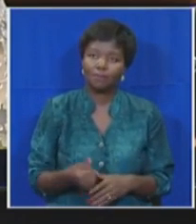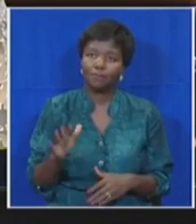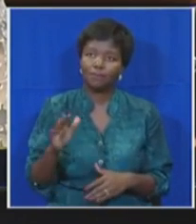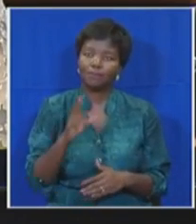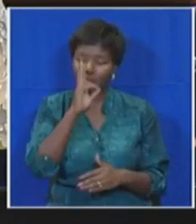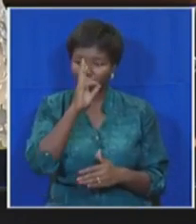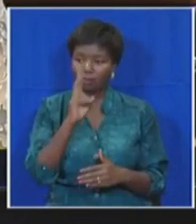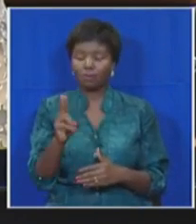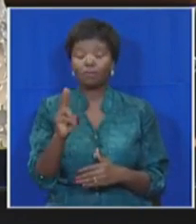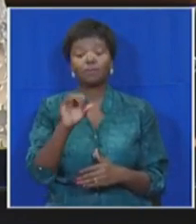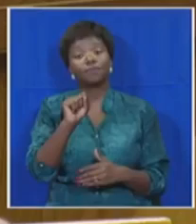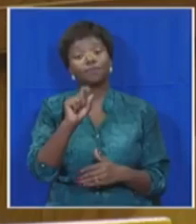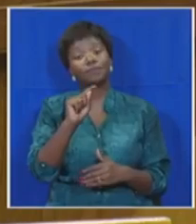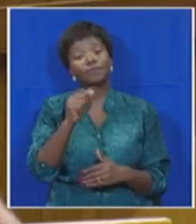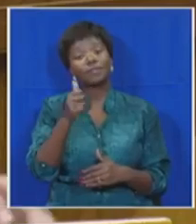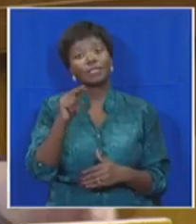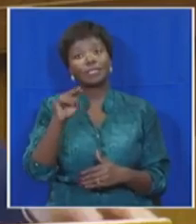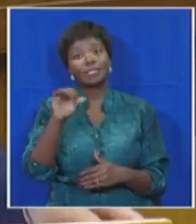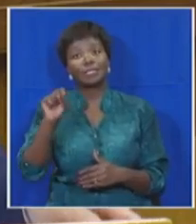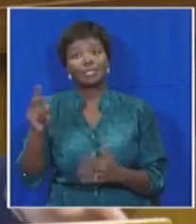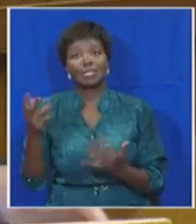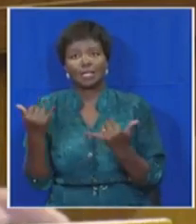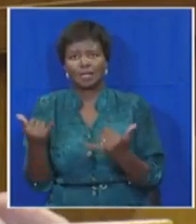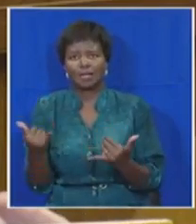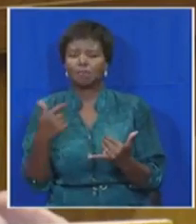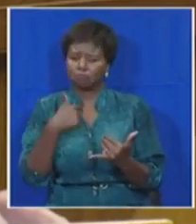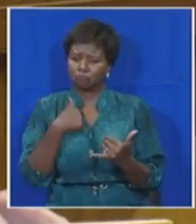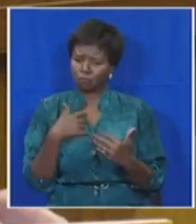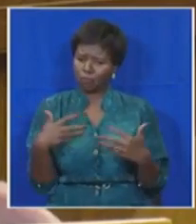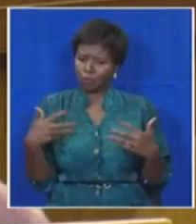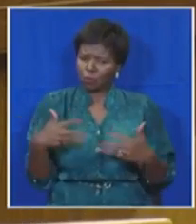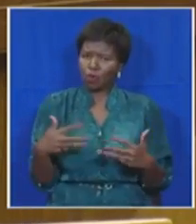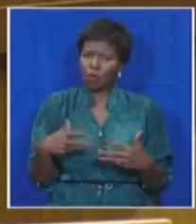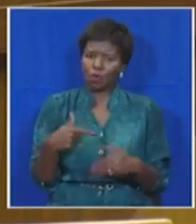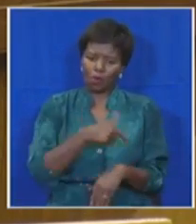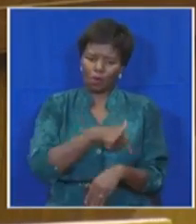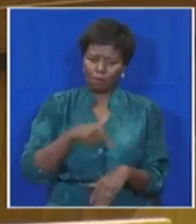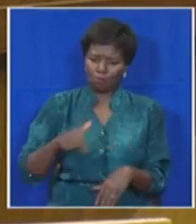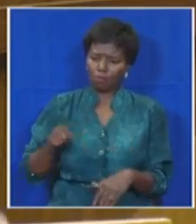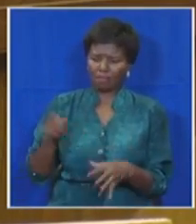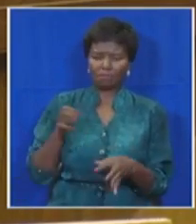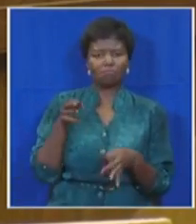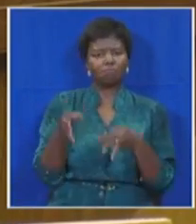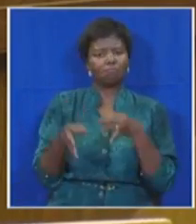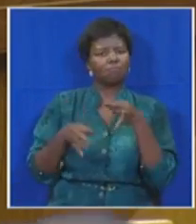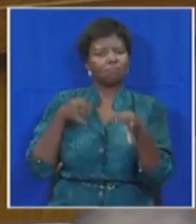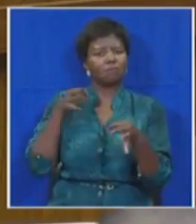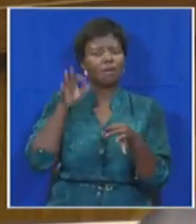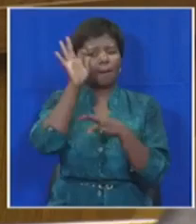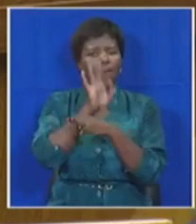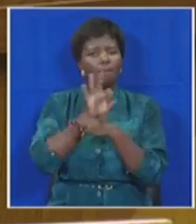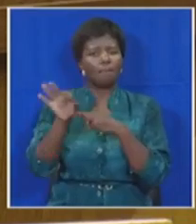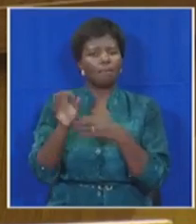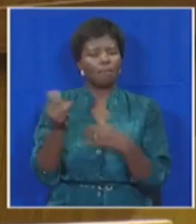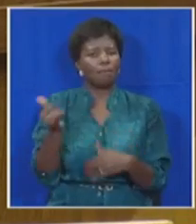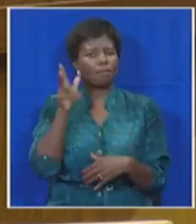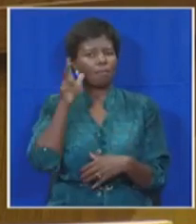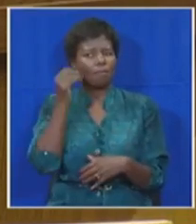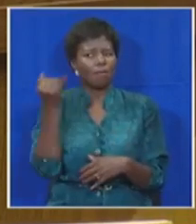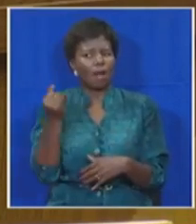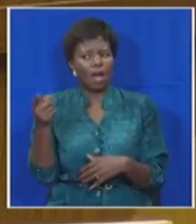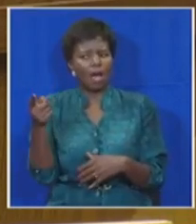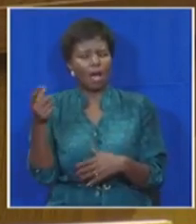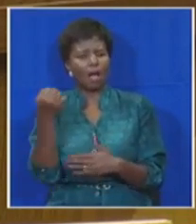Steenhuisen. It was truly bizarre to hear the President outlining plans that sounded like he was an opposition